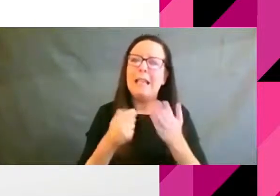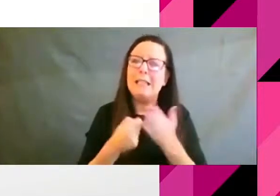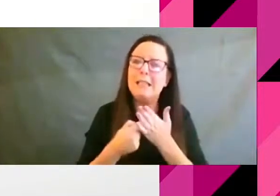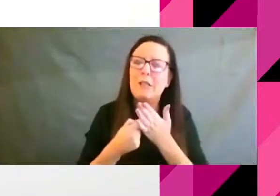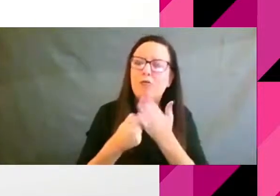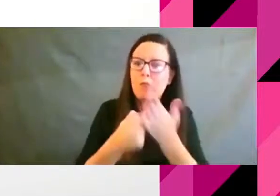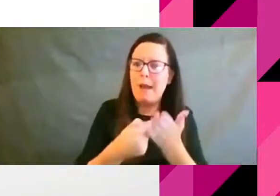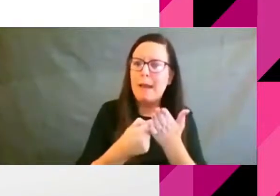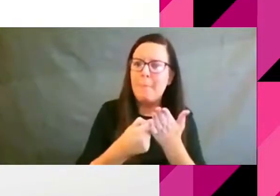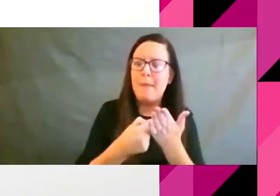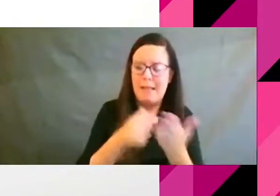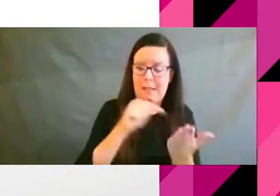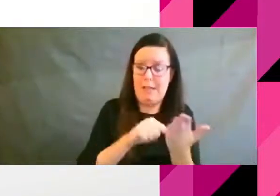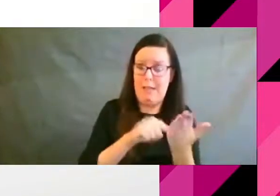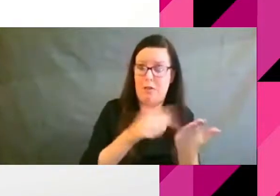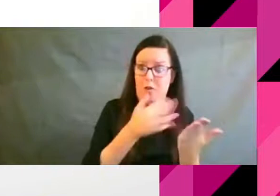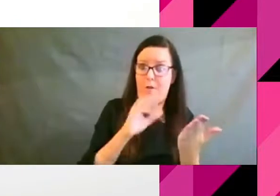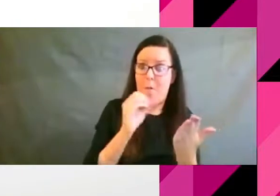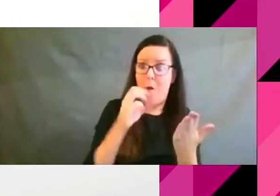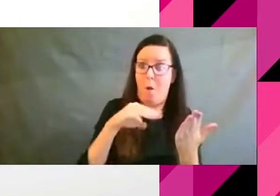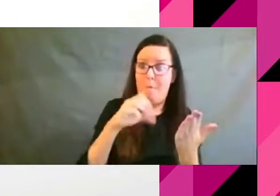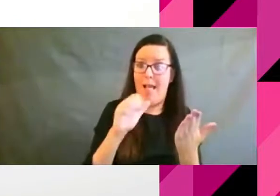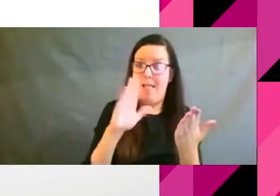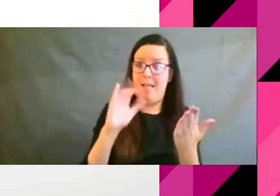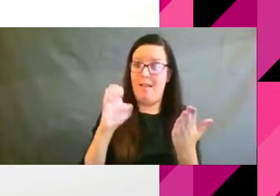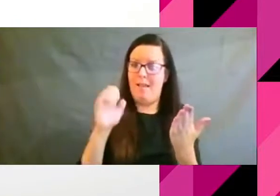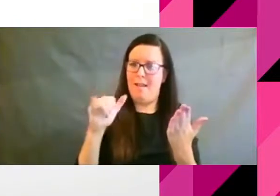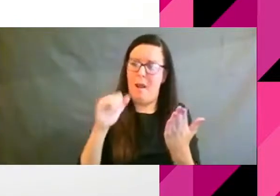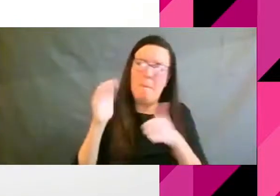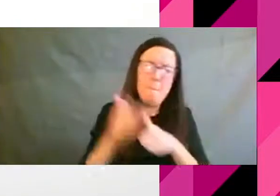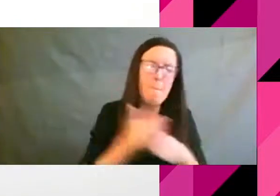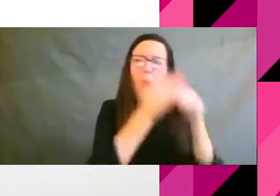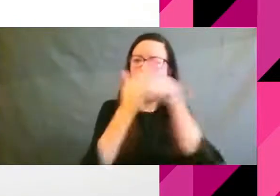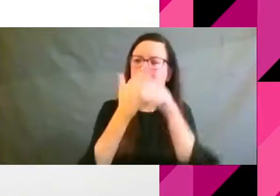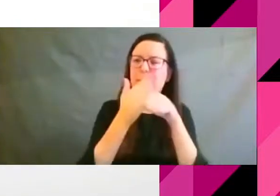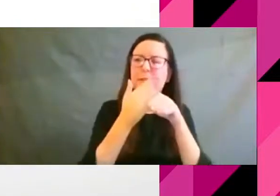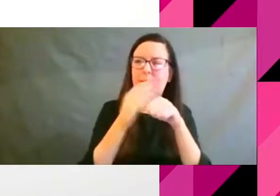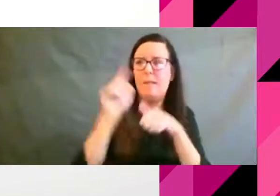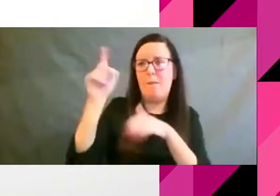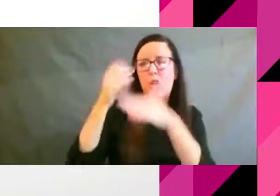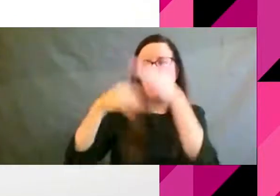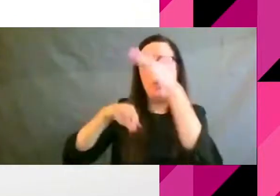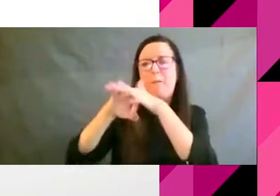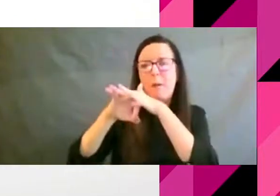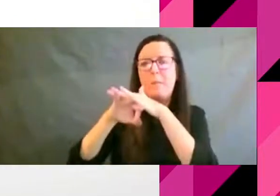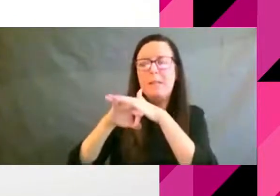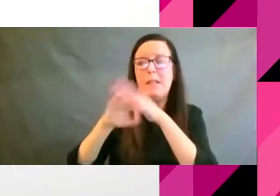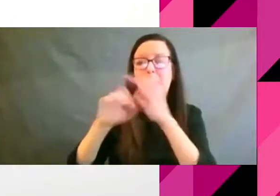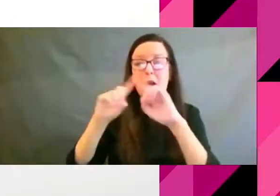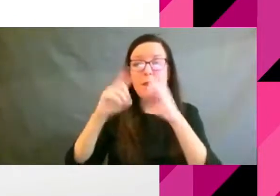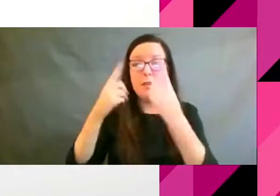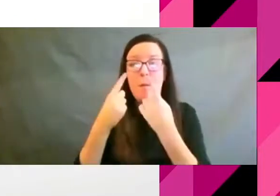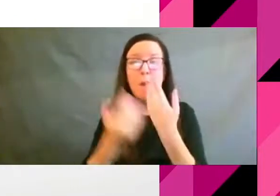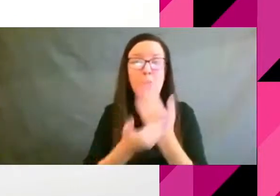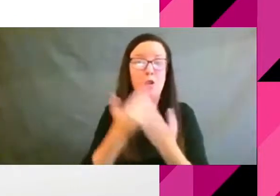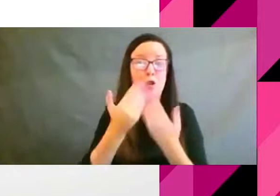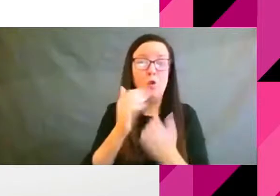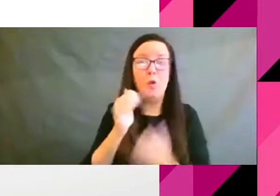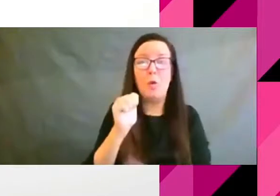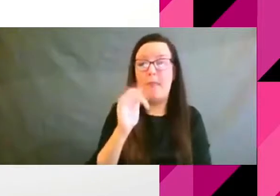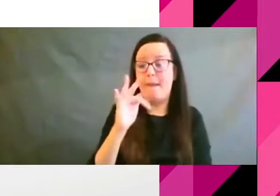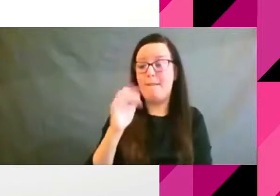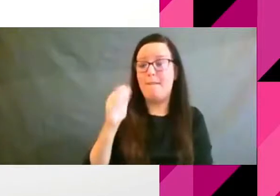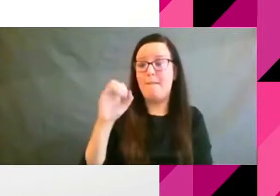the O'Malley report is a priority for this government. My department, together with the Department of Children and Youth Affairs, has also recently completed a